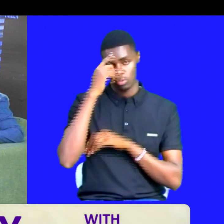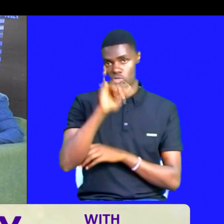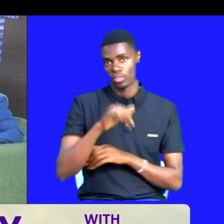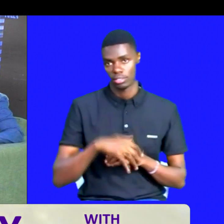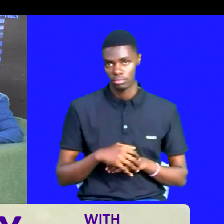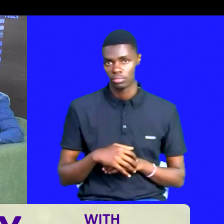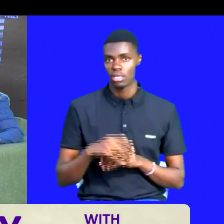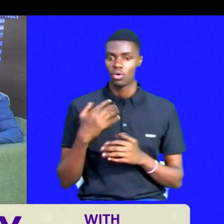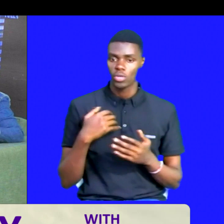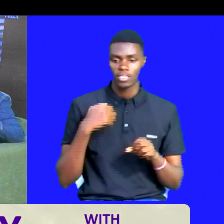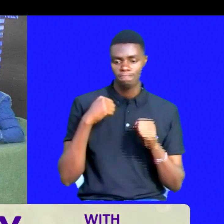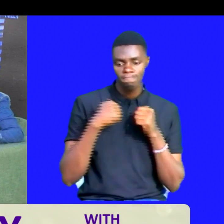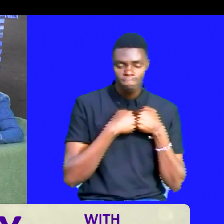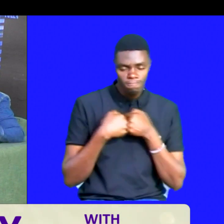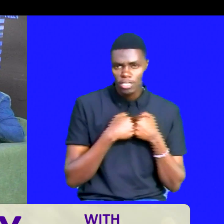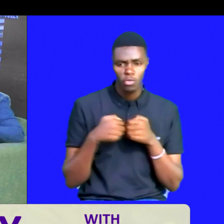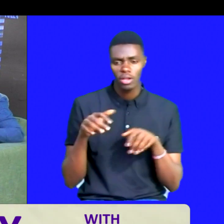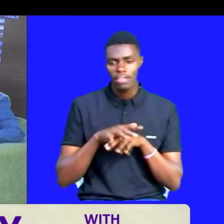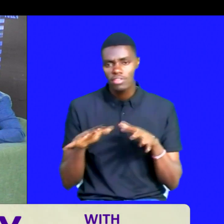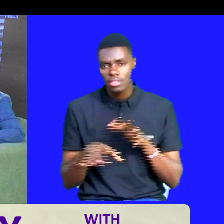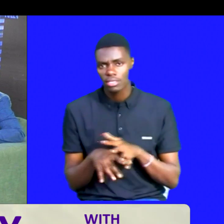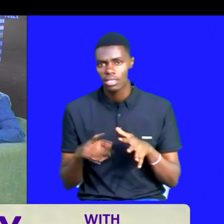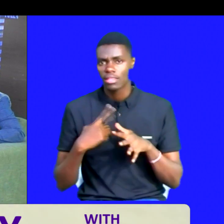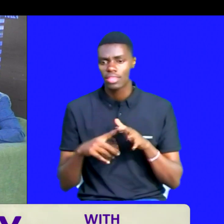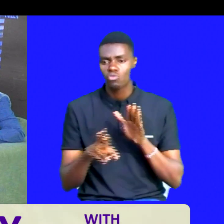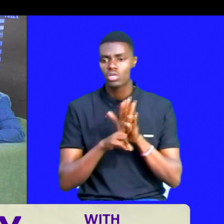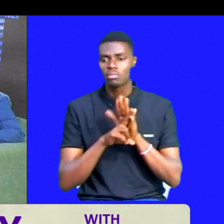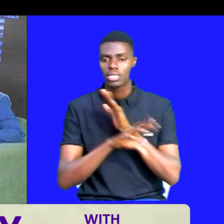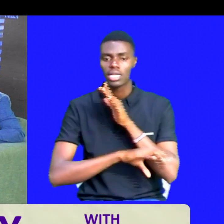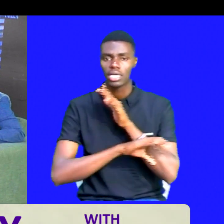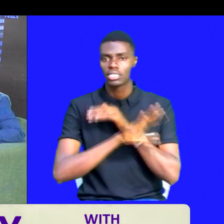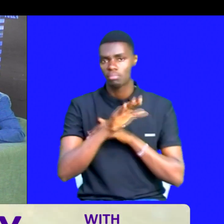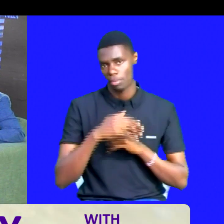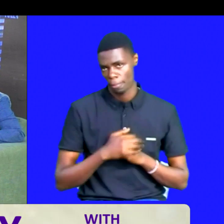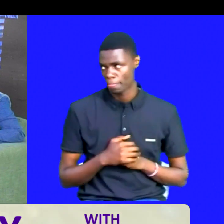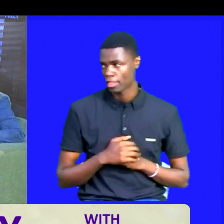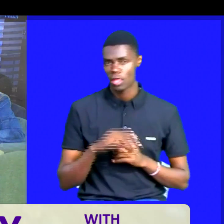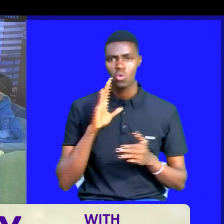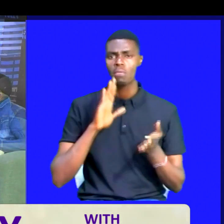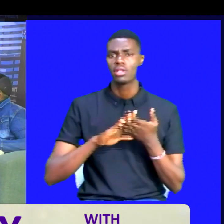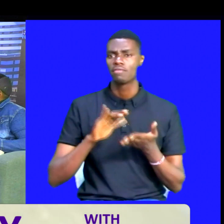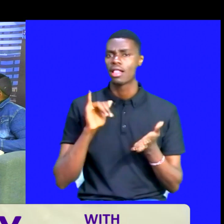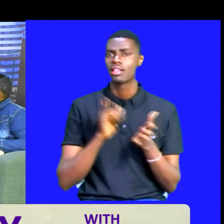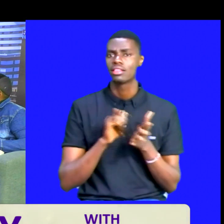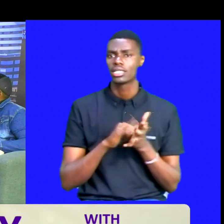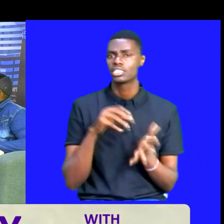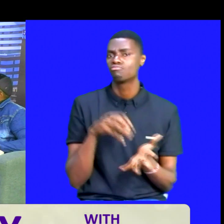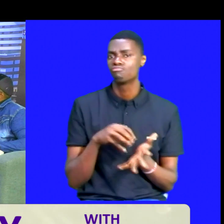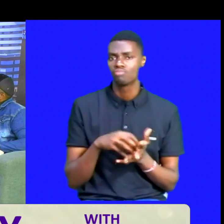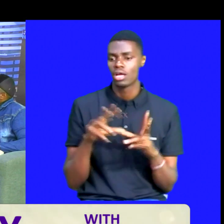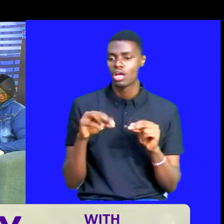stop by yourself, you eat by yourself, at the end of it all, you represent your country. Right. Do you believe it's a state that not only